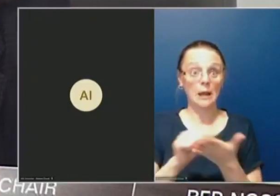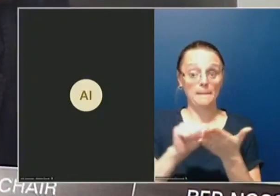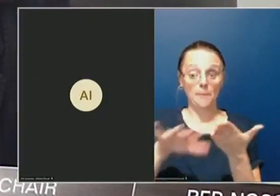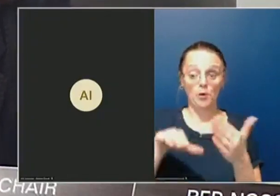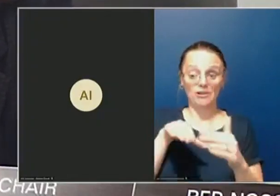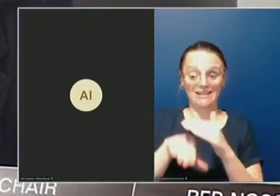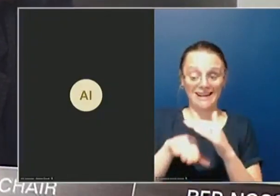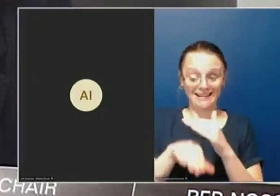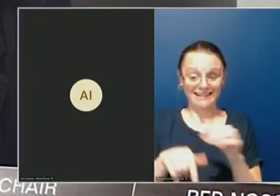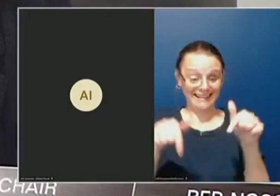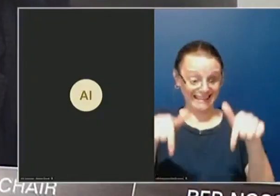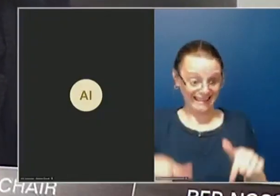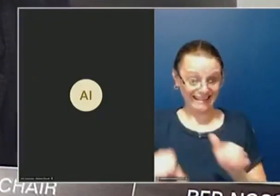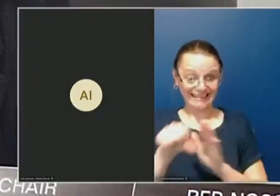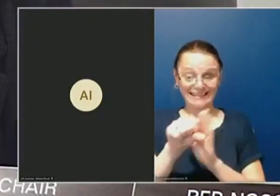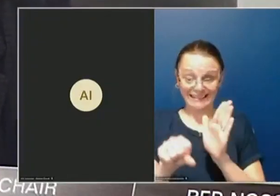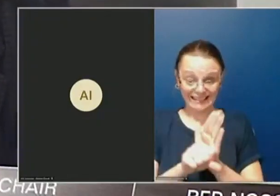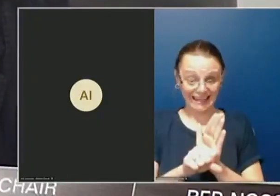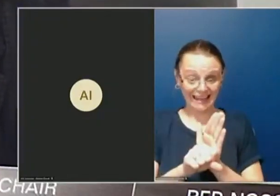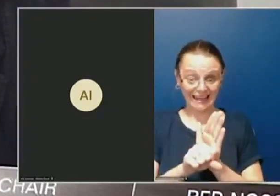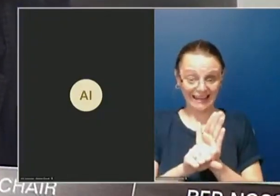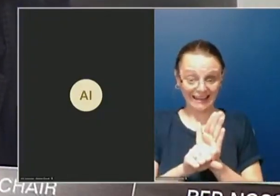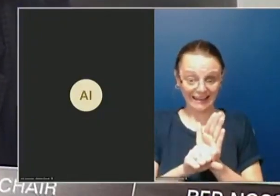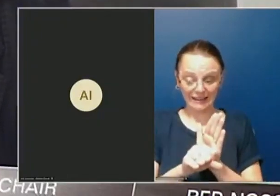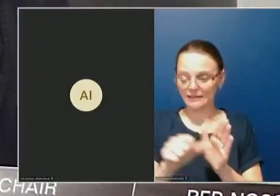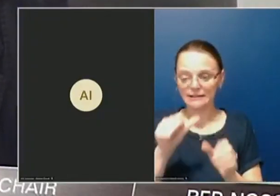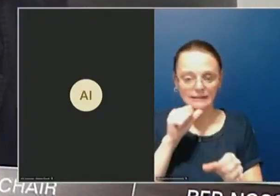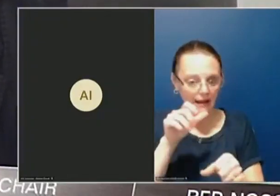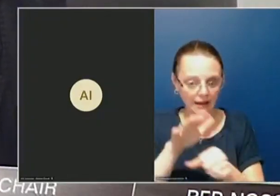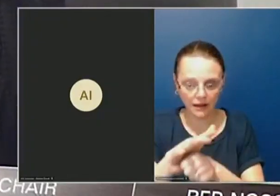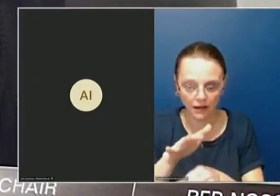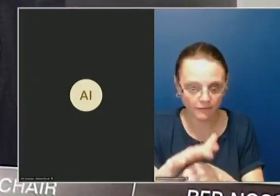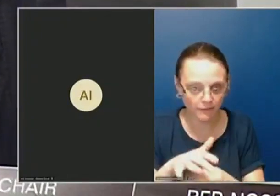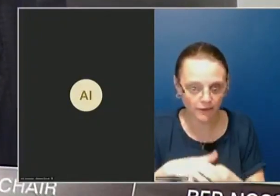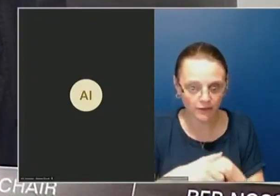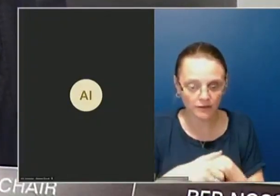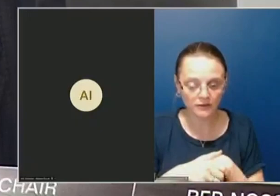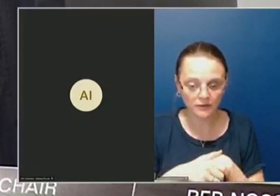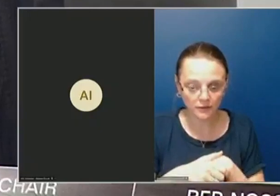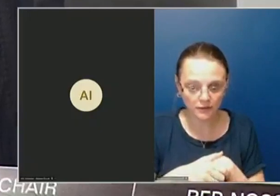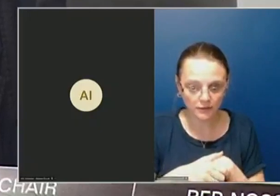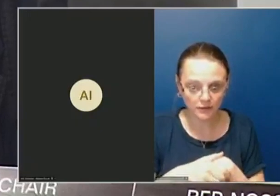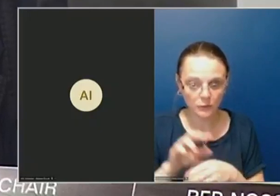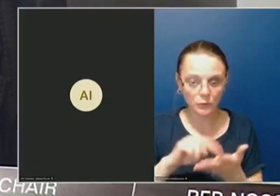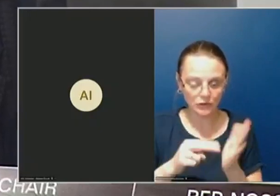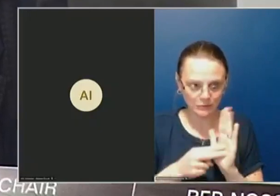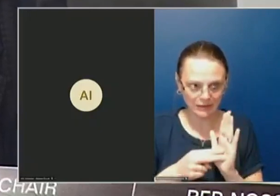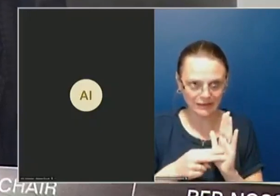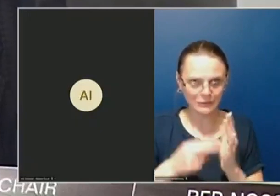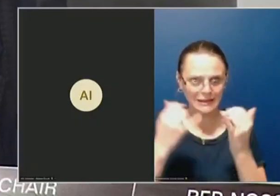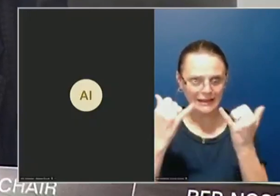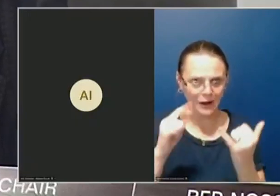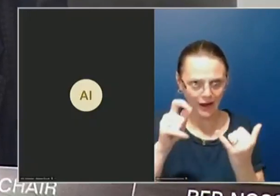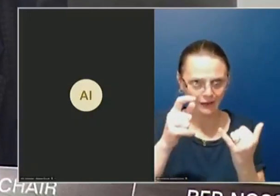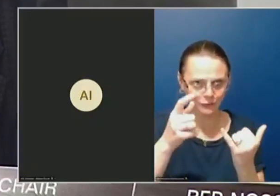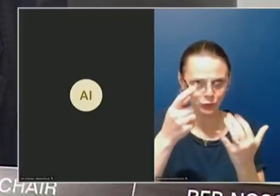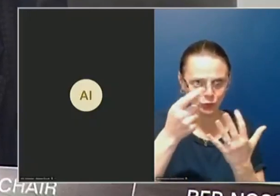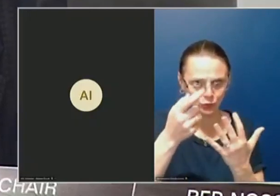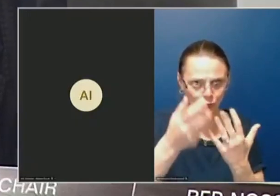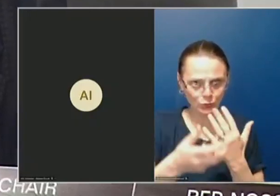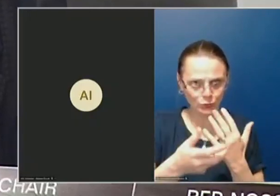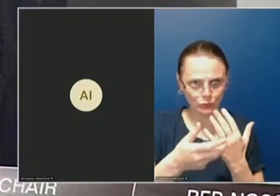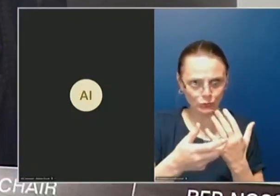that we have in this state is just not enough. We actually have to take away parental's consent to have an